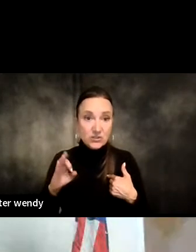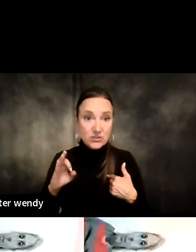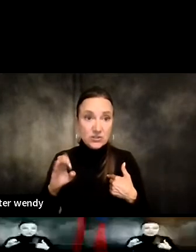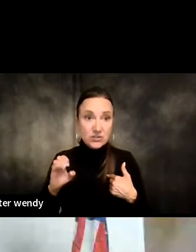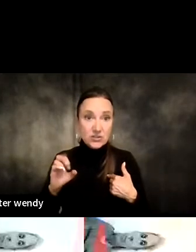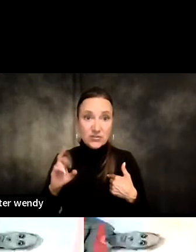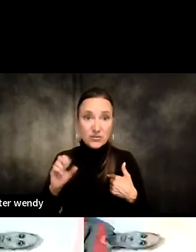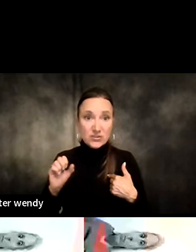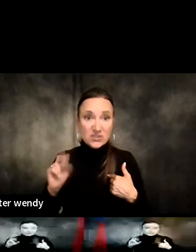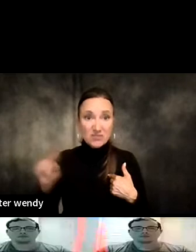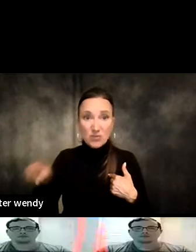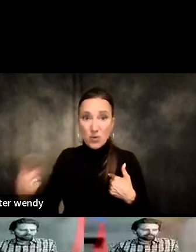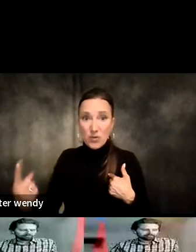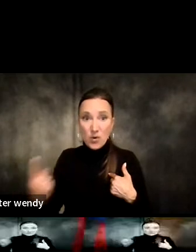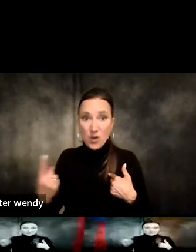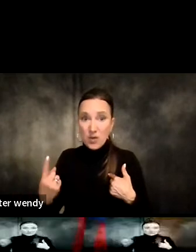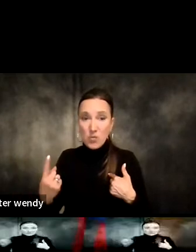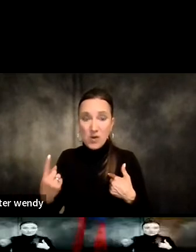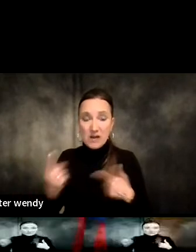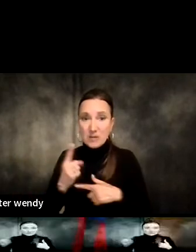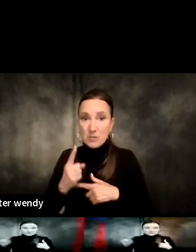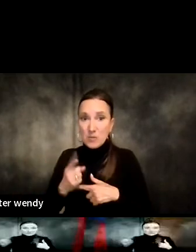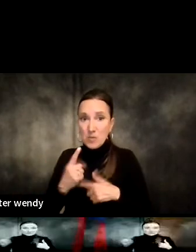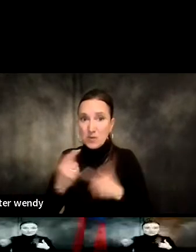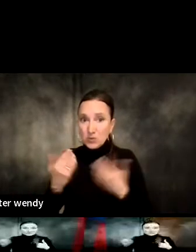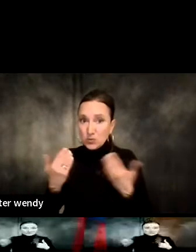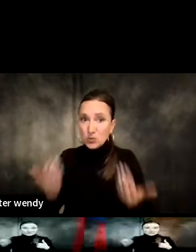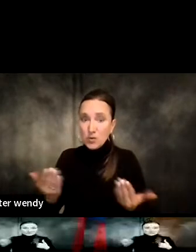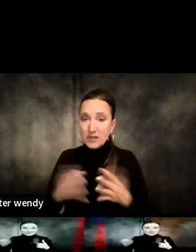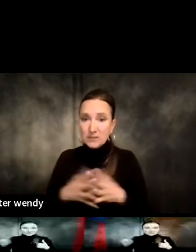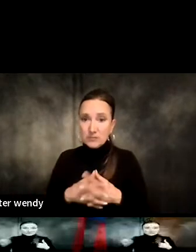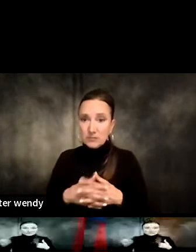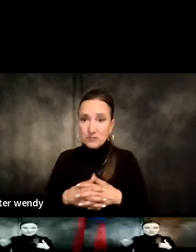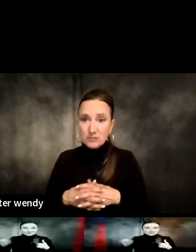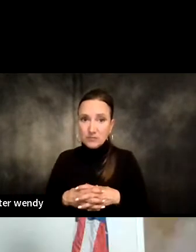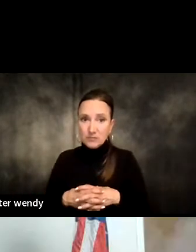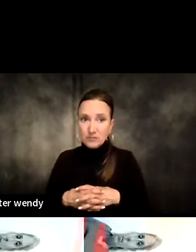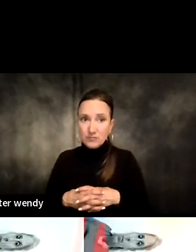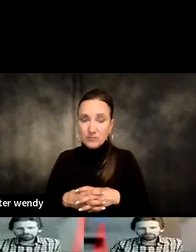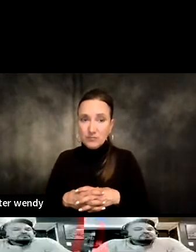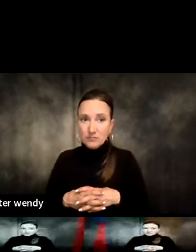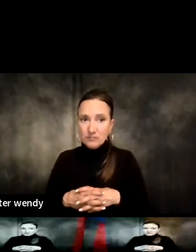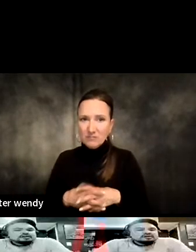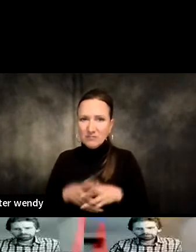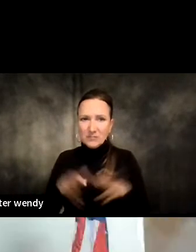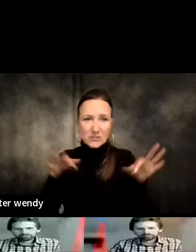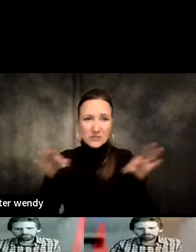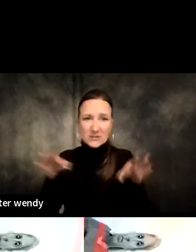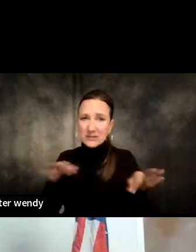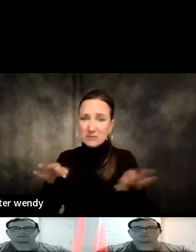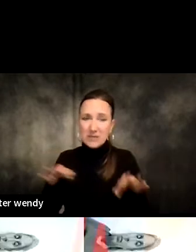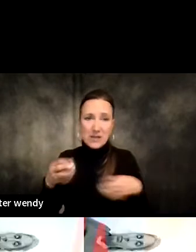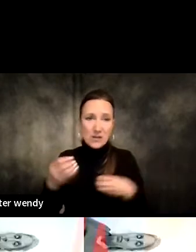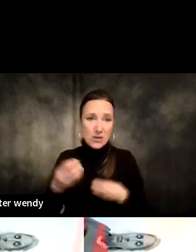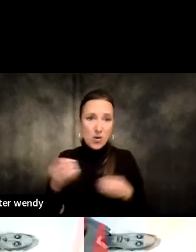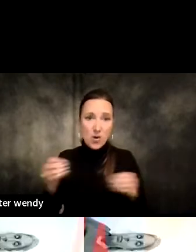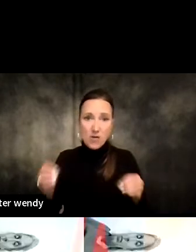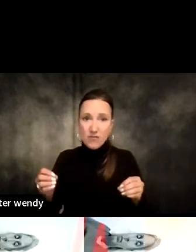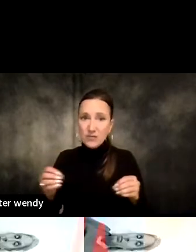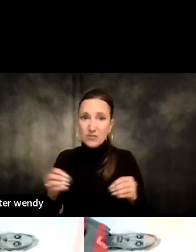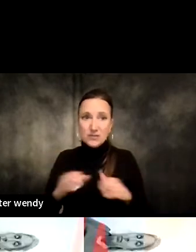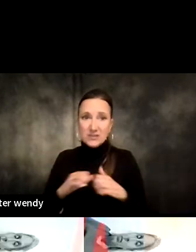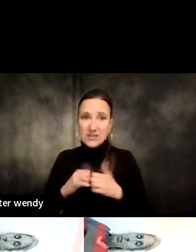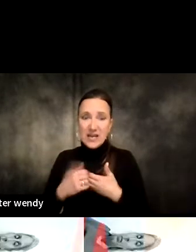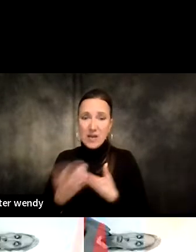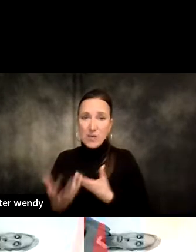our other folks on at the moment, so you can go ahead and start. Just tell us a little bit about the office and how we can engage it